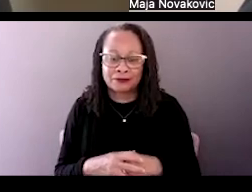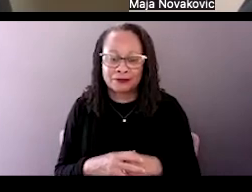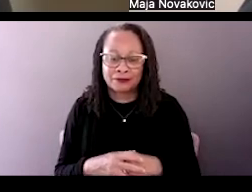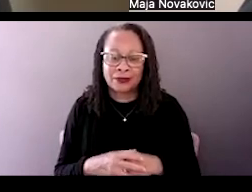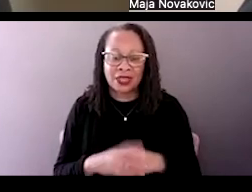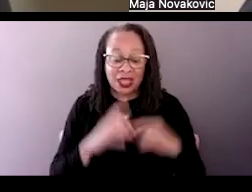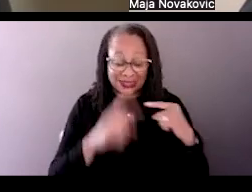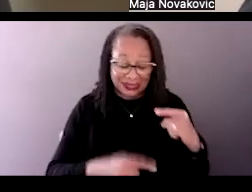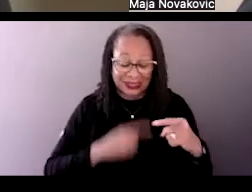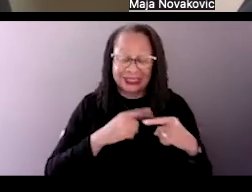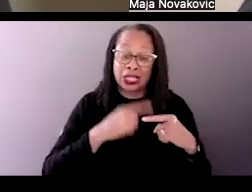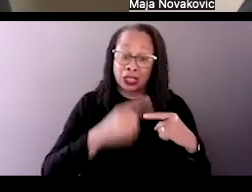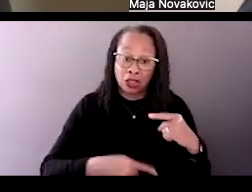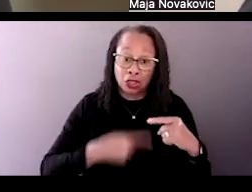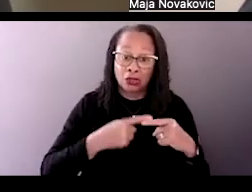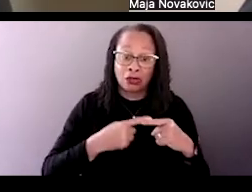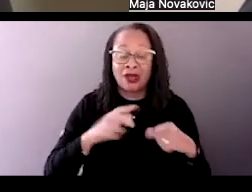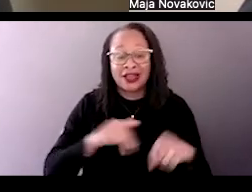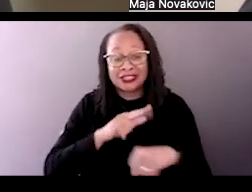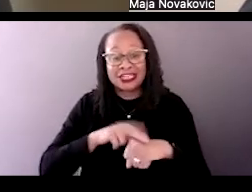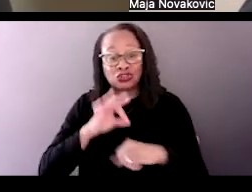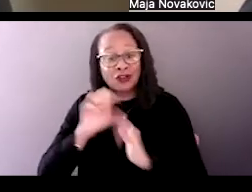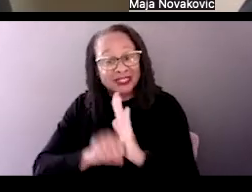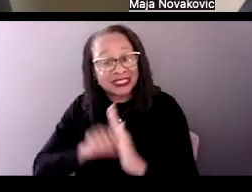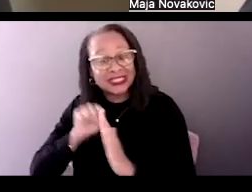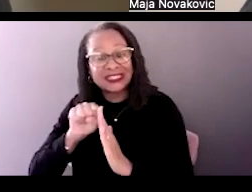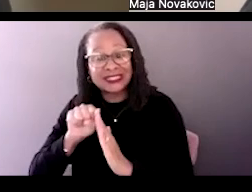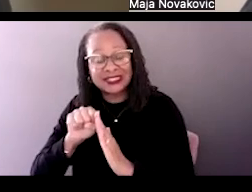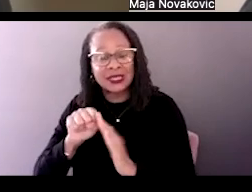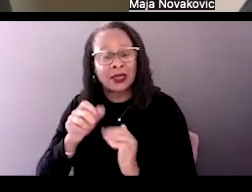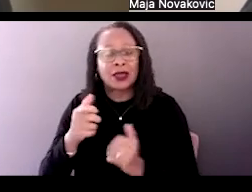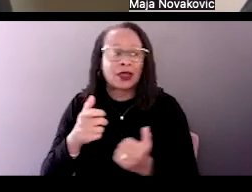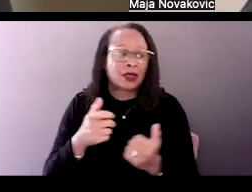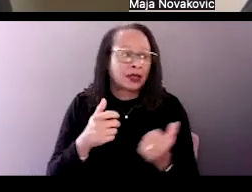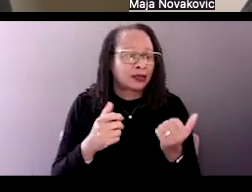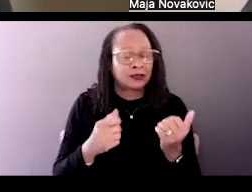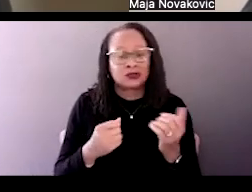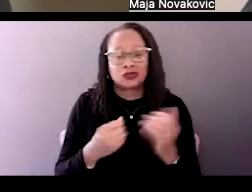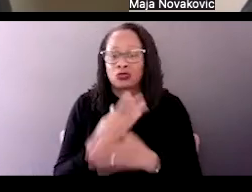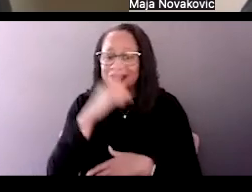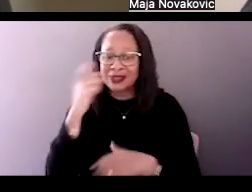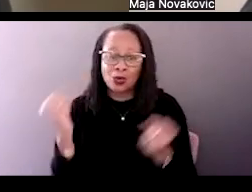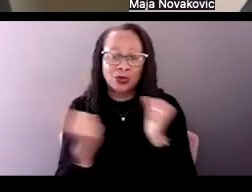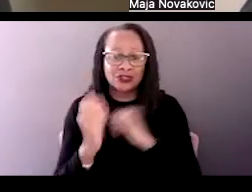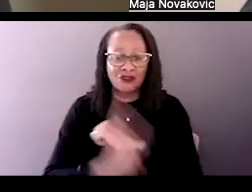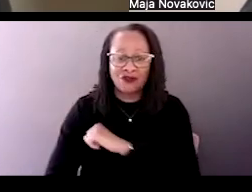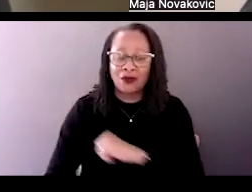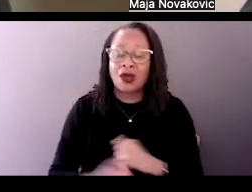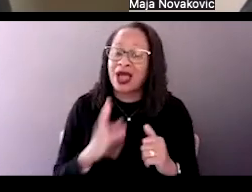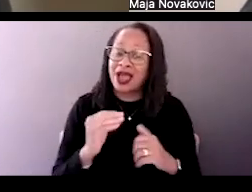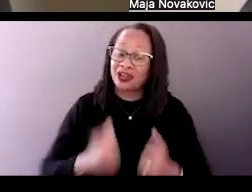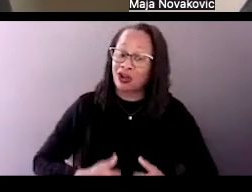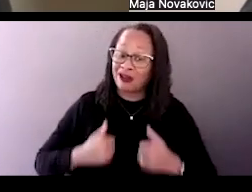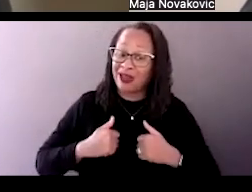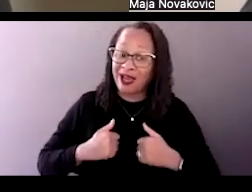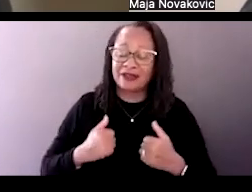cyclical nature of time, season, and everything, our lives or the life on